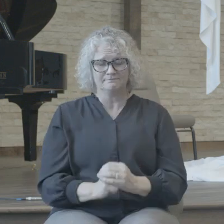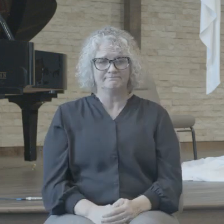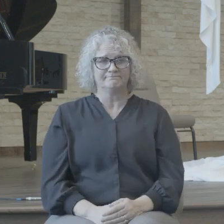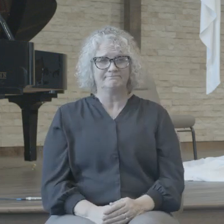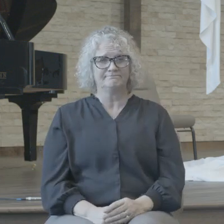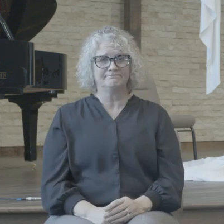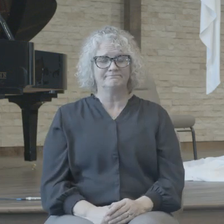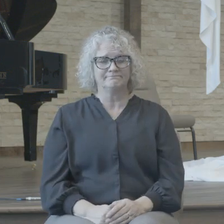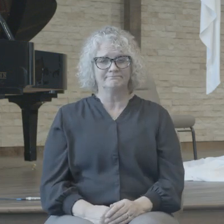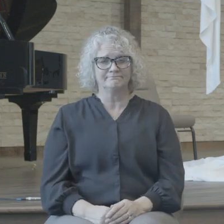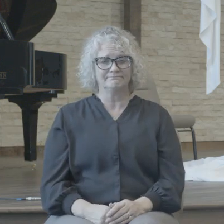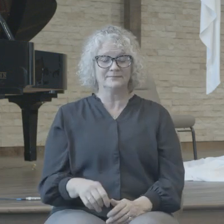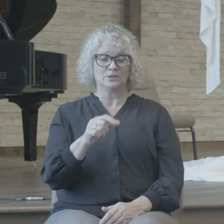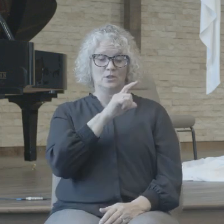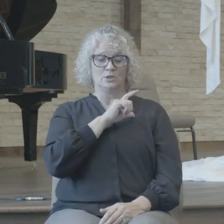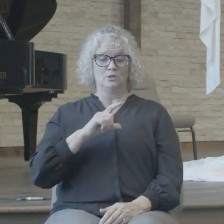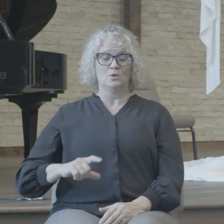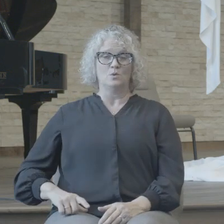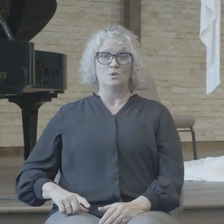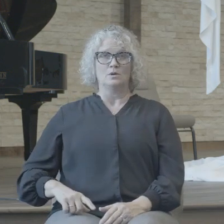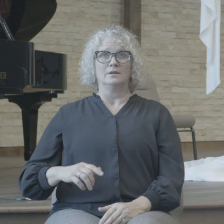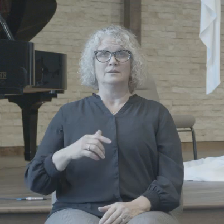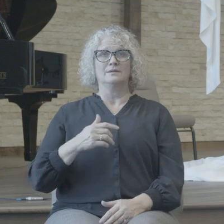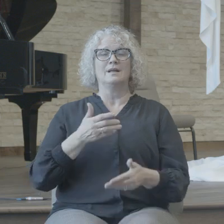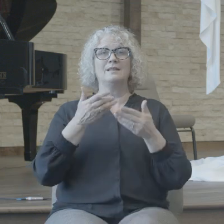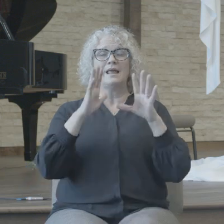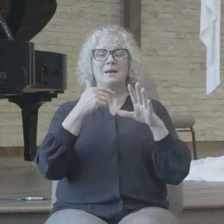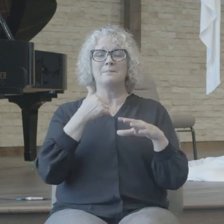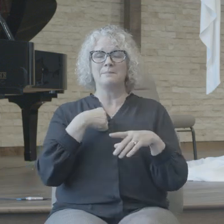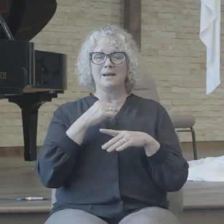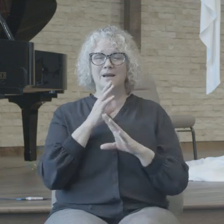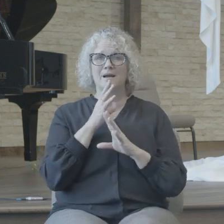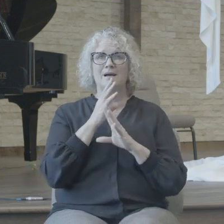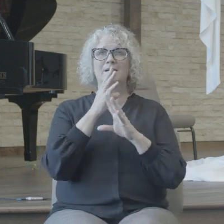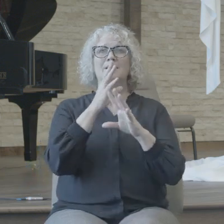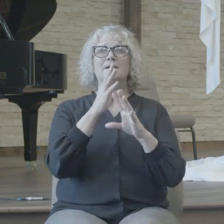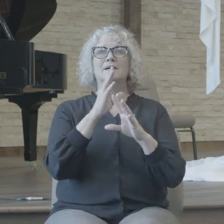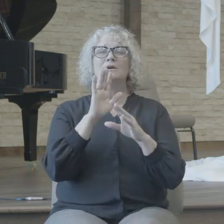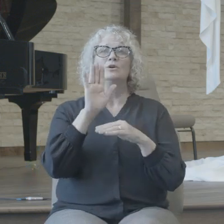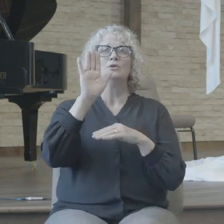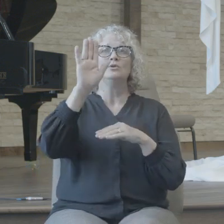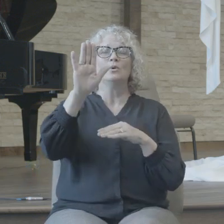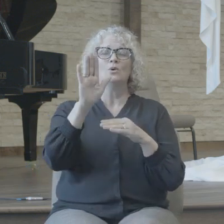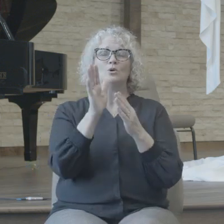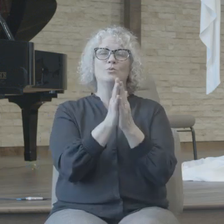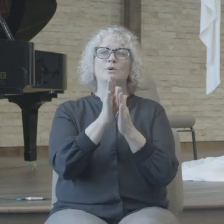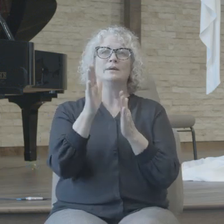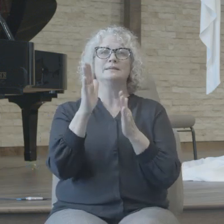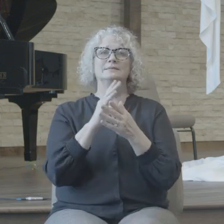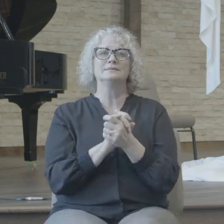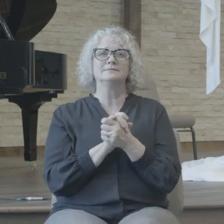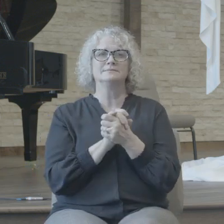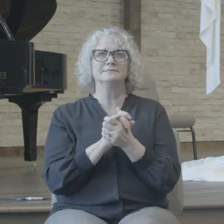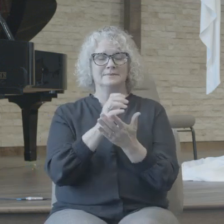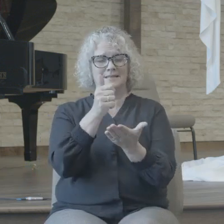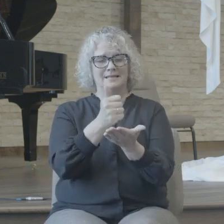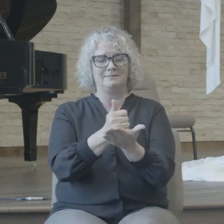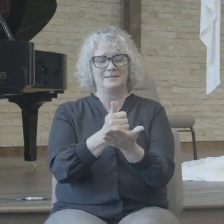O Lord, open my lips, and my mouth will show forth your praise.